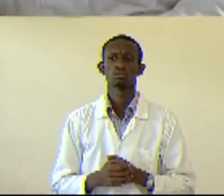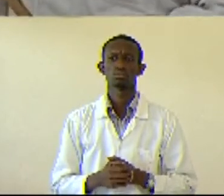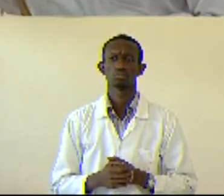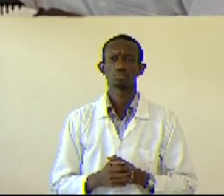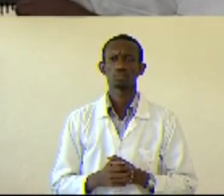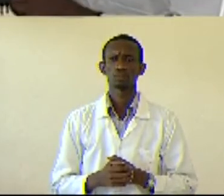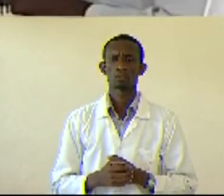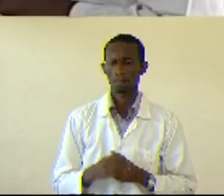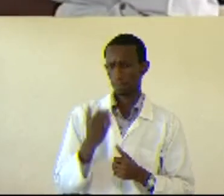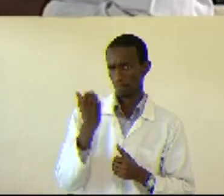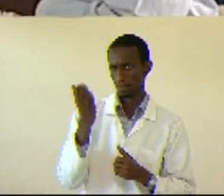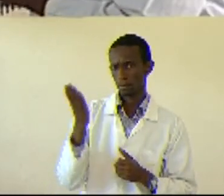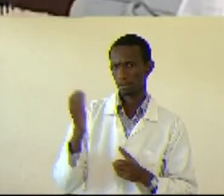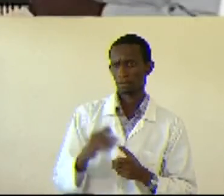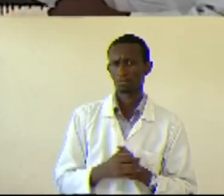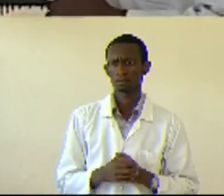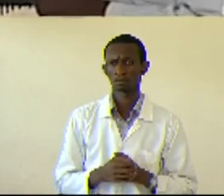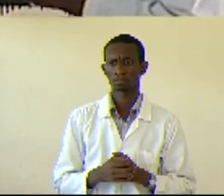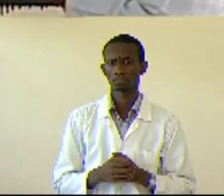So these